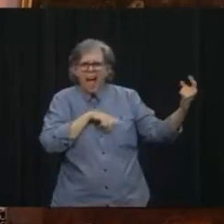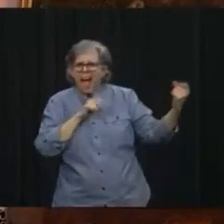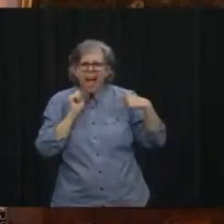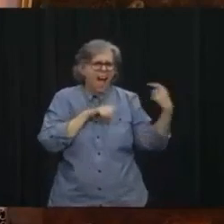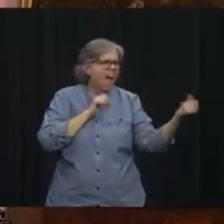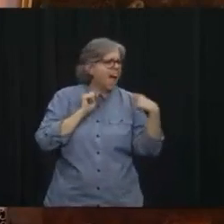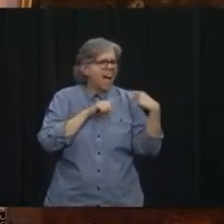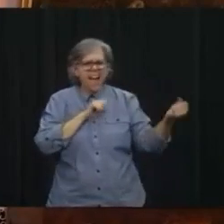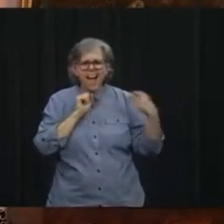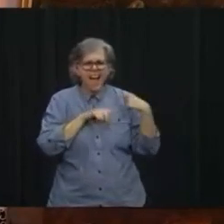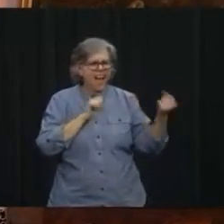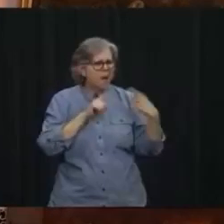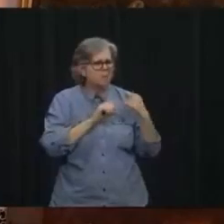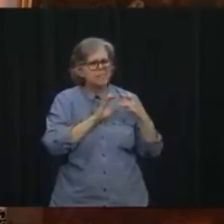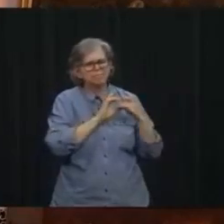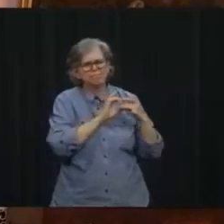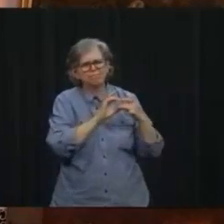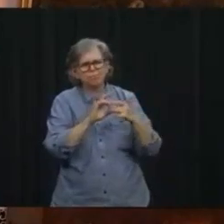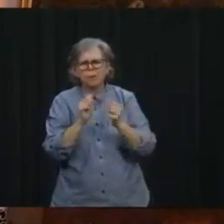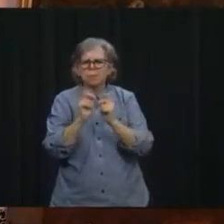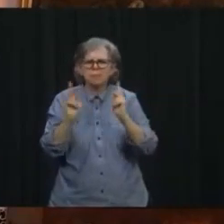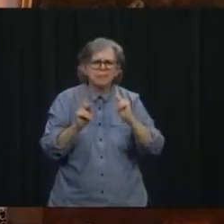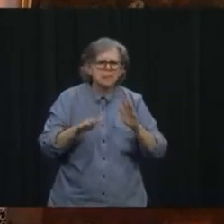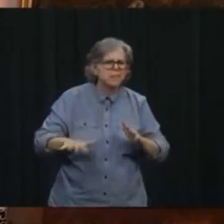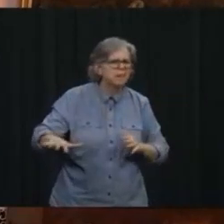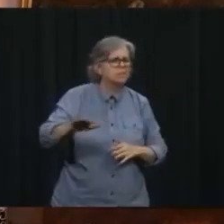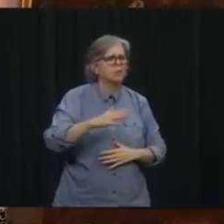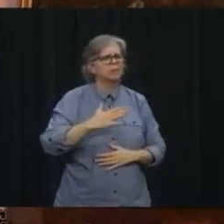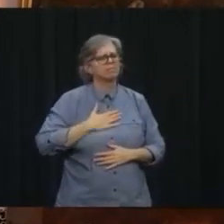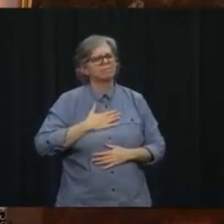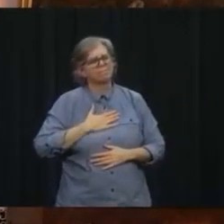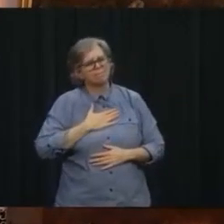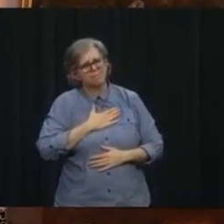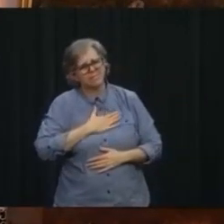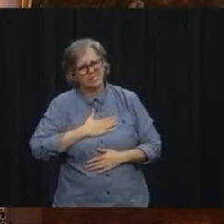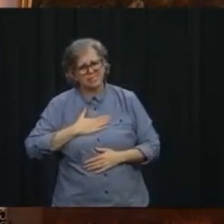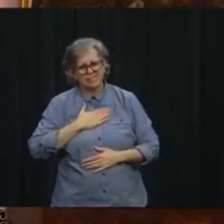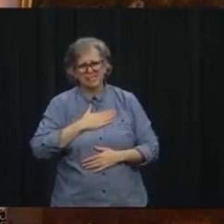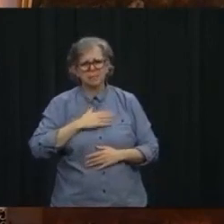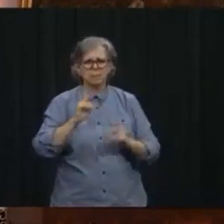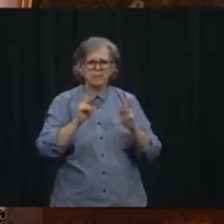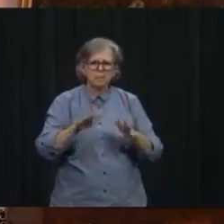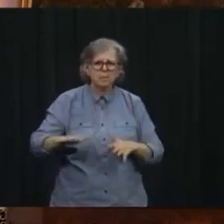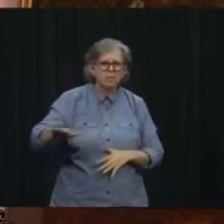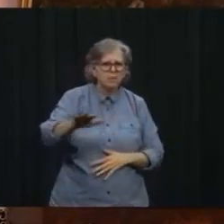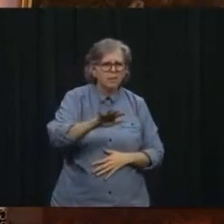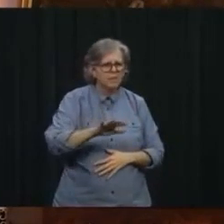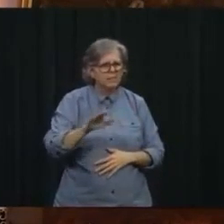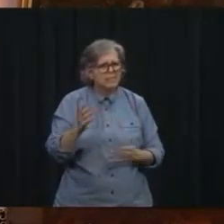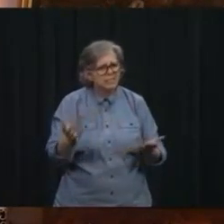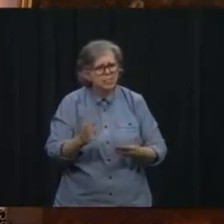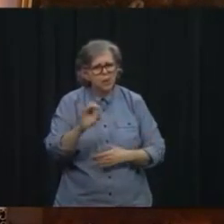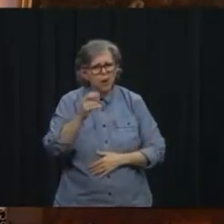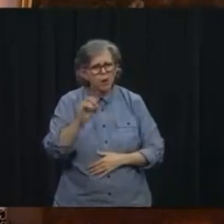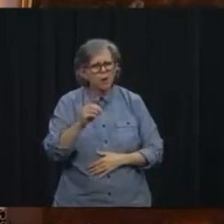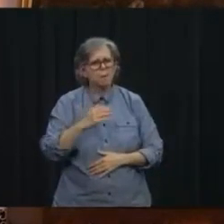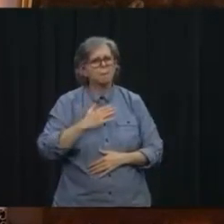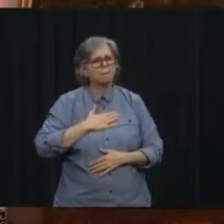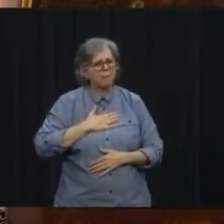Manning. He's a colleague. He died of a heart attack, I'm told. We talked as recently